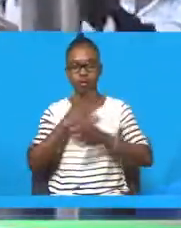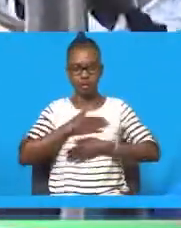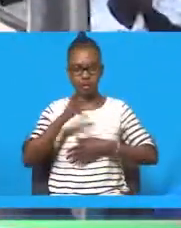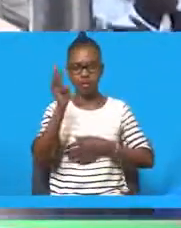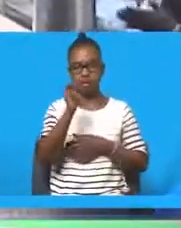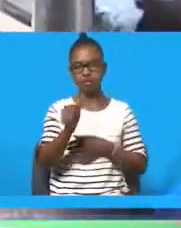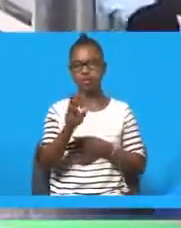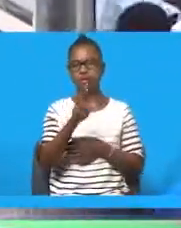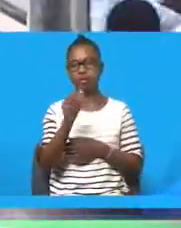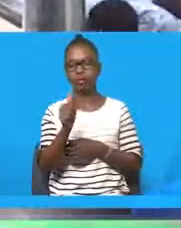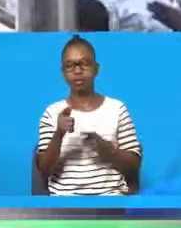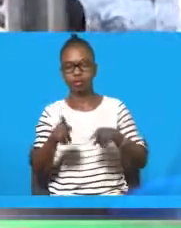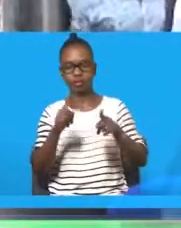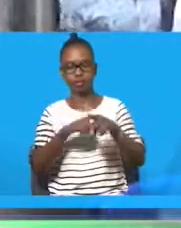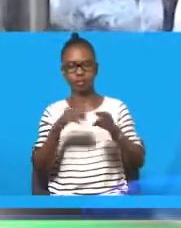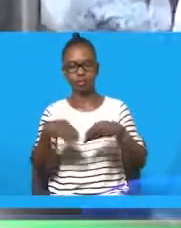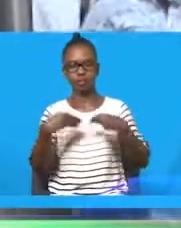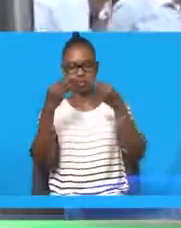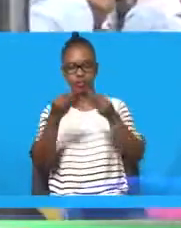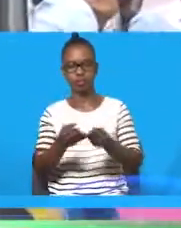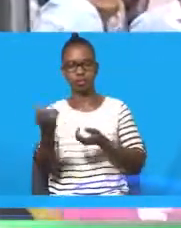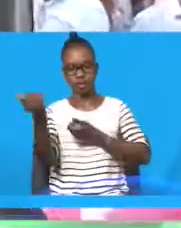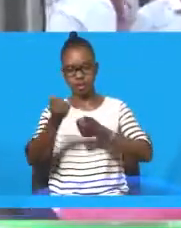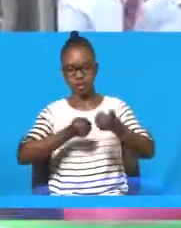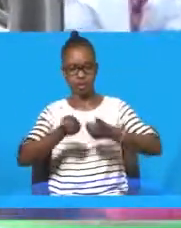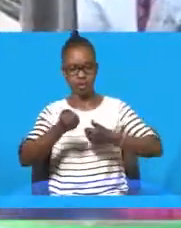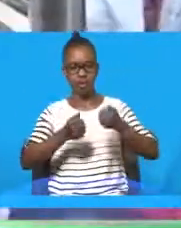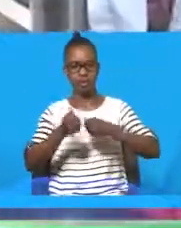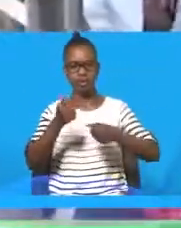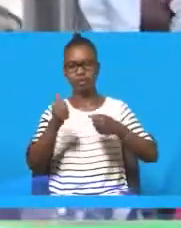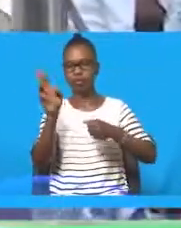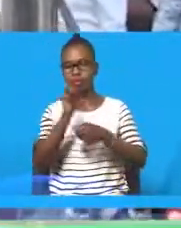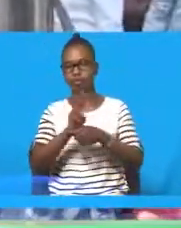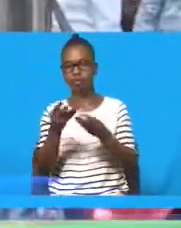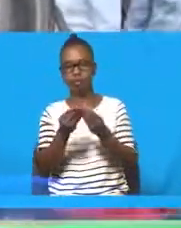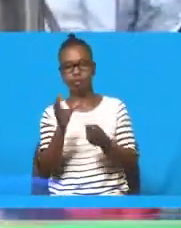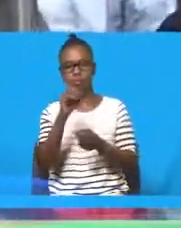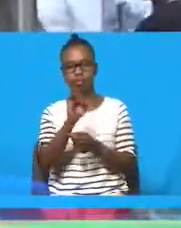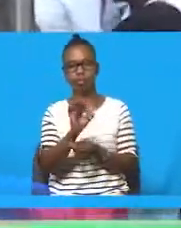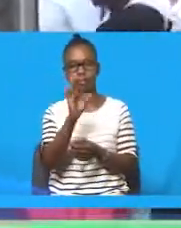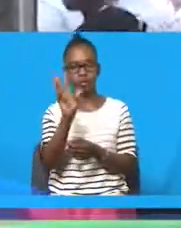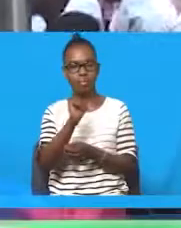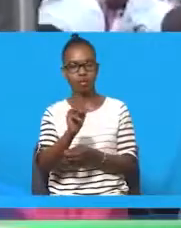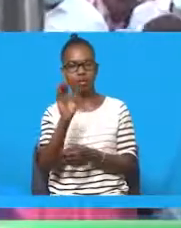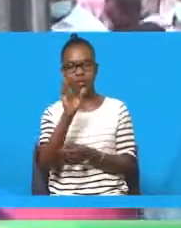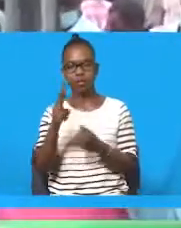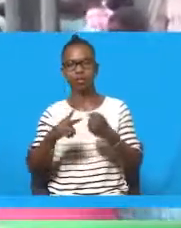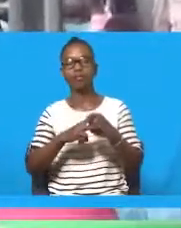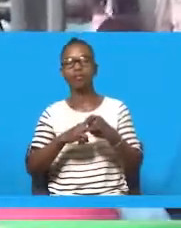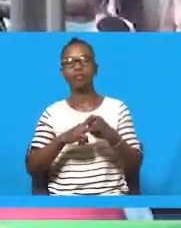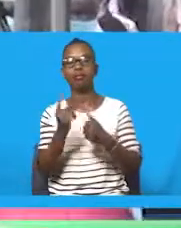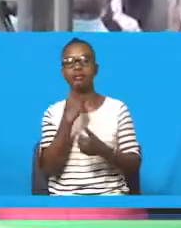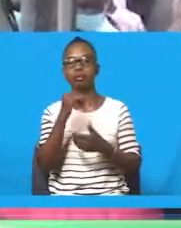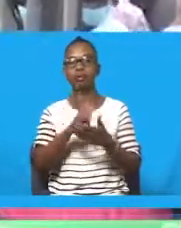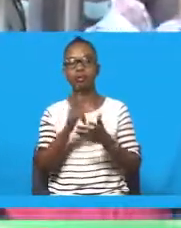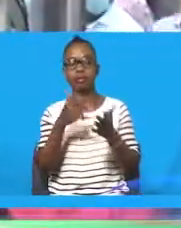e seche mane ochiwo bas mar skul mar Nyangumbo monyiew gi CDF e nengo mar milion 7,